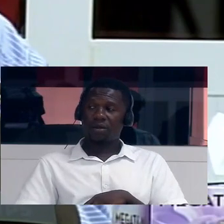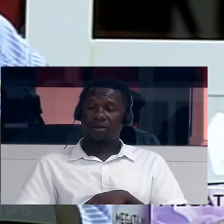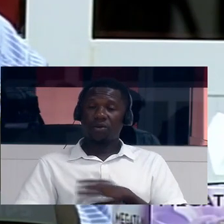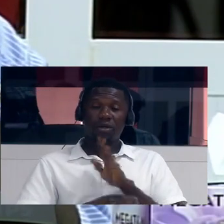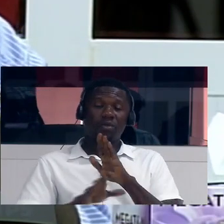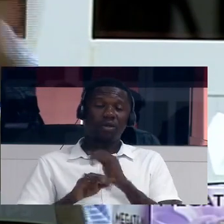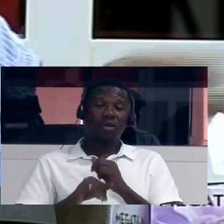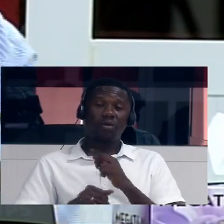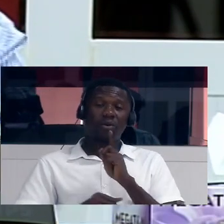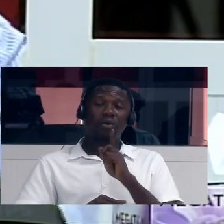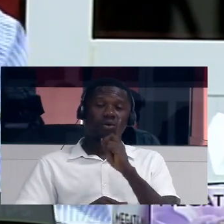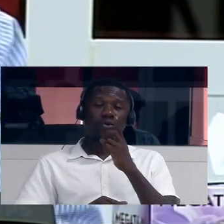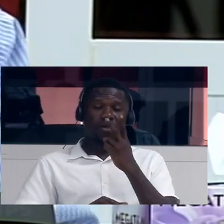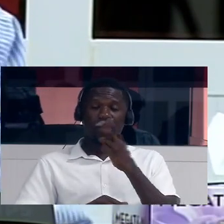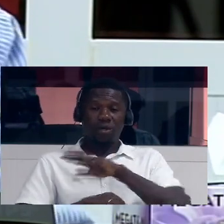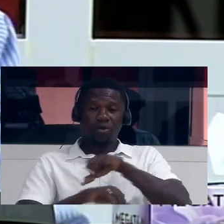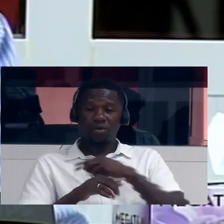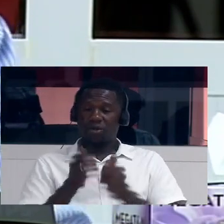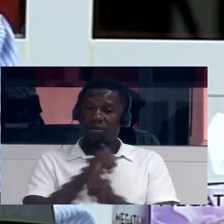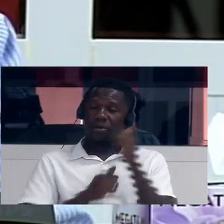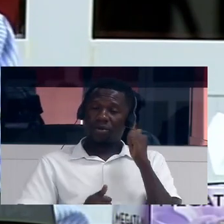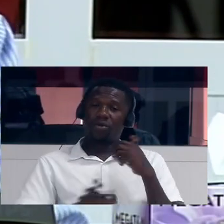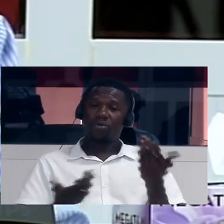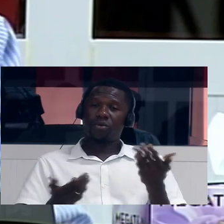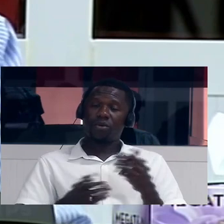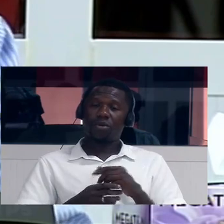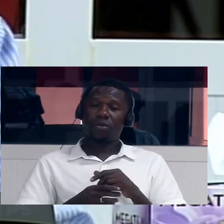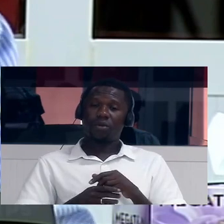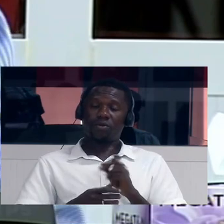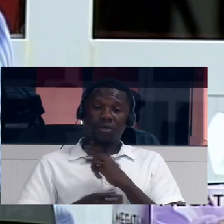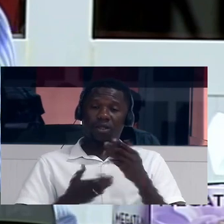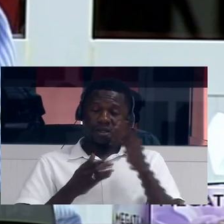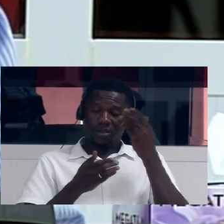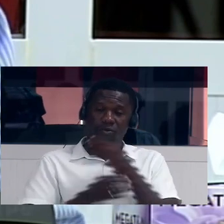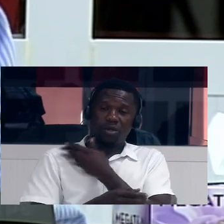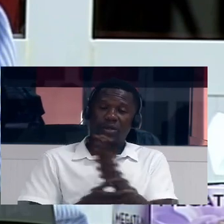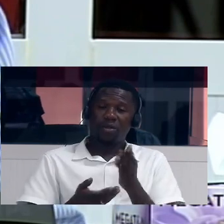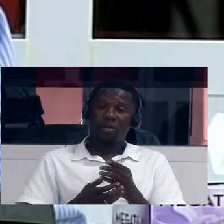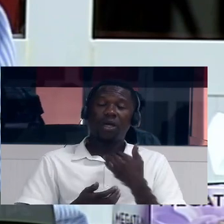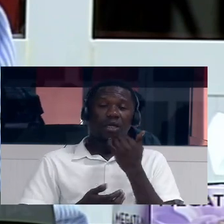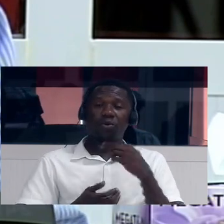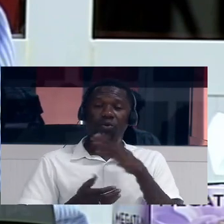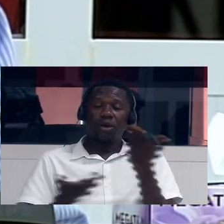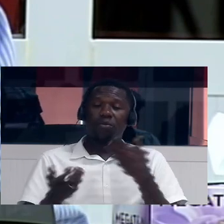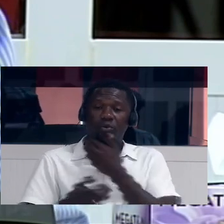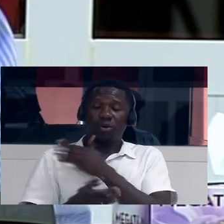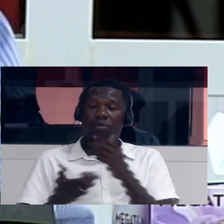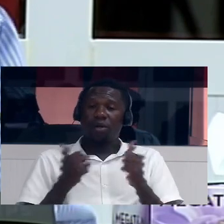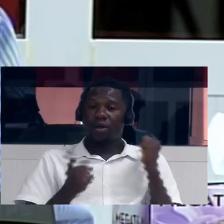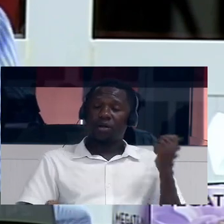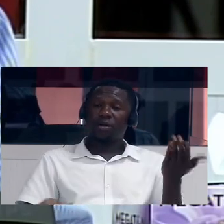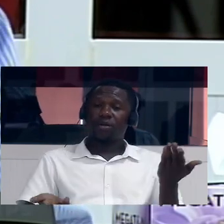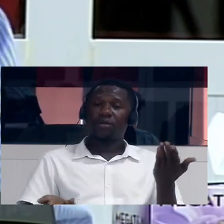waiting 1, 2, 3 hours, you didn't come. I came back home. "Where is he?" They say he went. He didn't ask me why I went back.